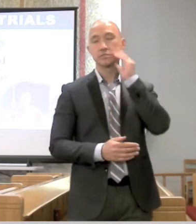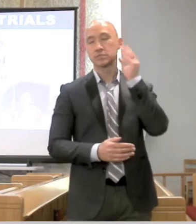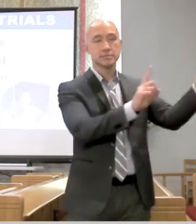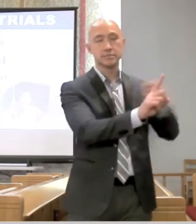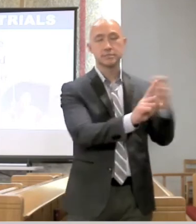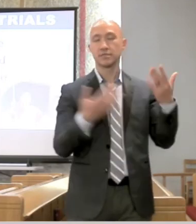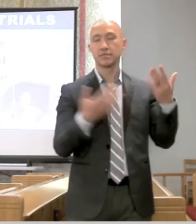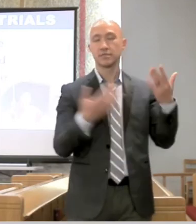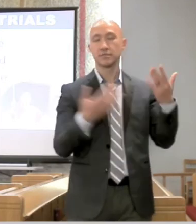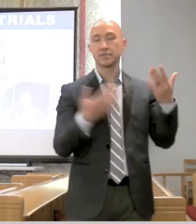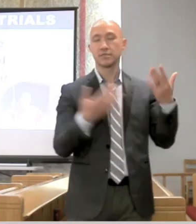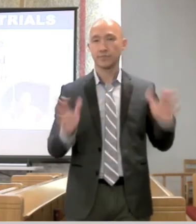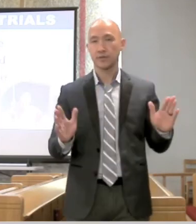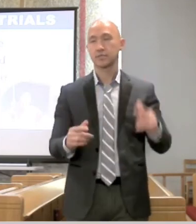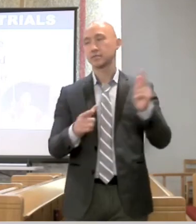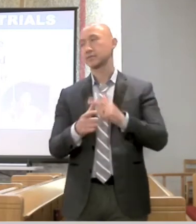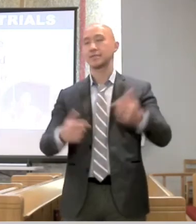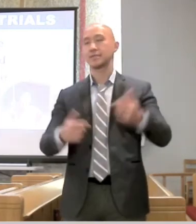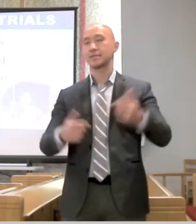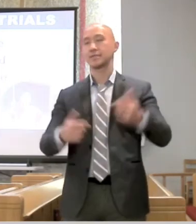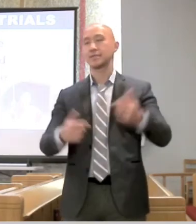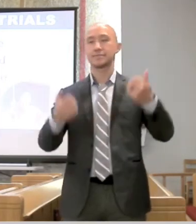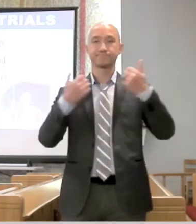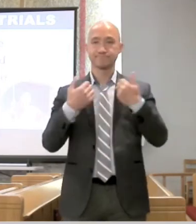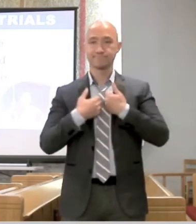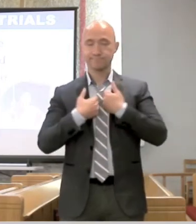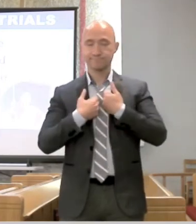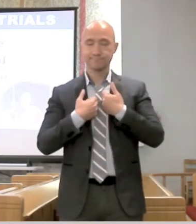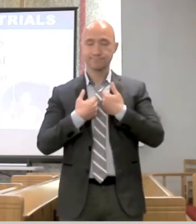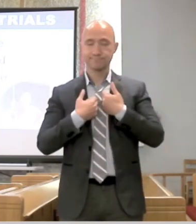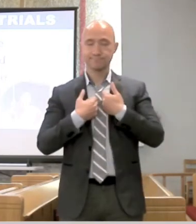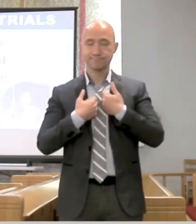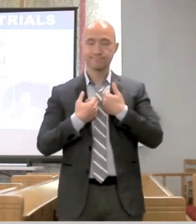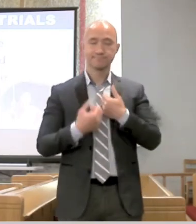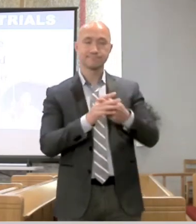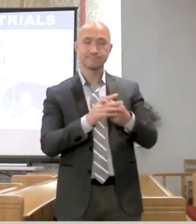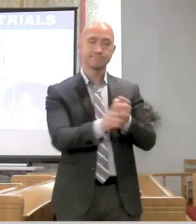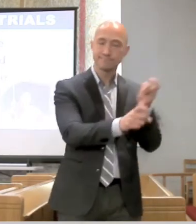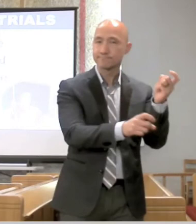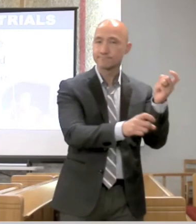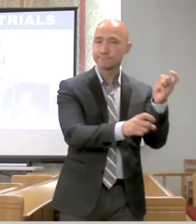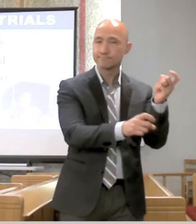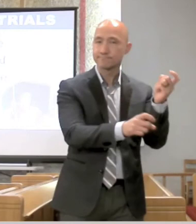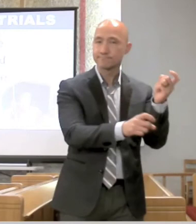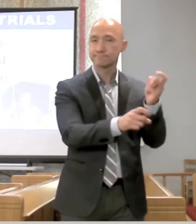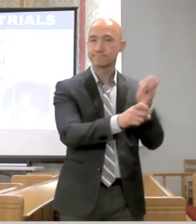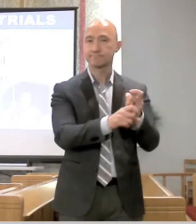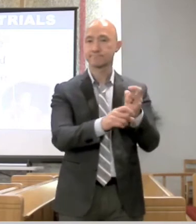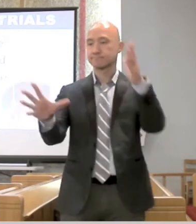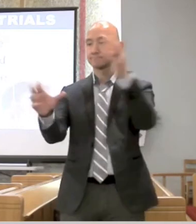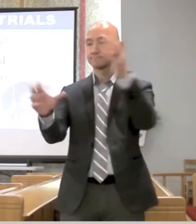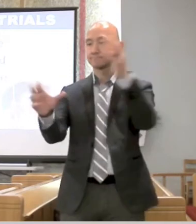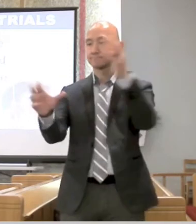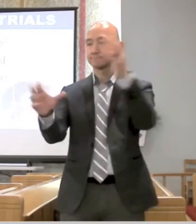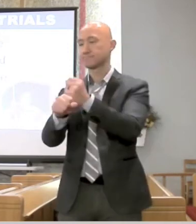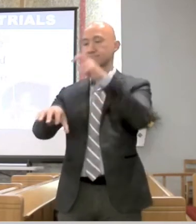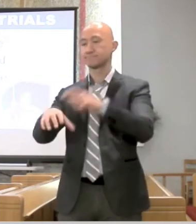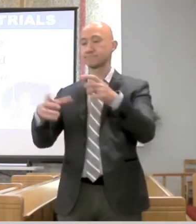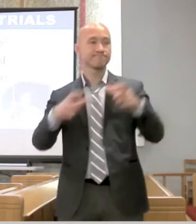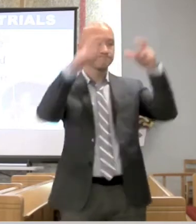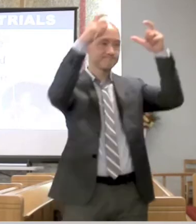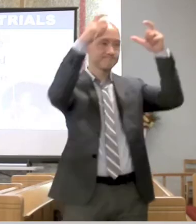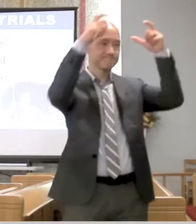2 and 3, where they place a crown of thorns on his head. They put the purple robe on him. They slap him on the face. They beat